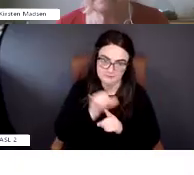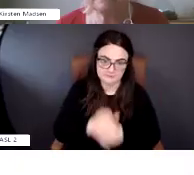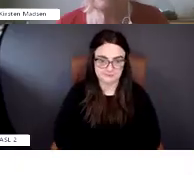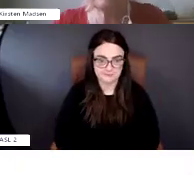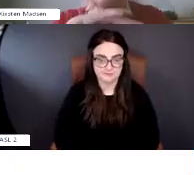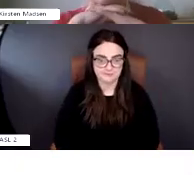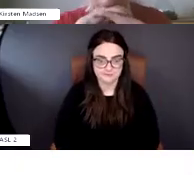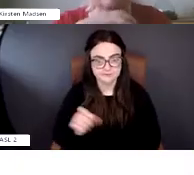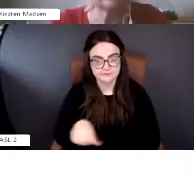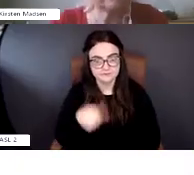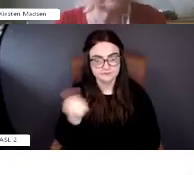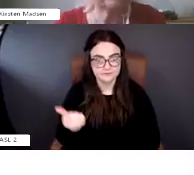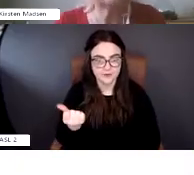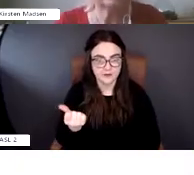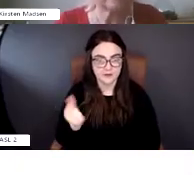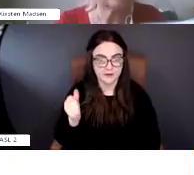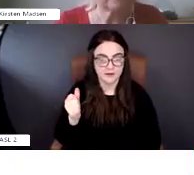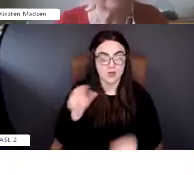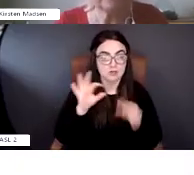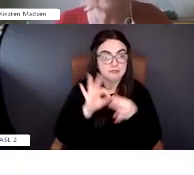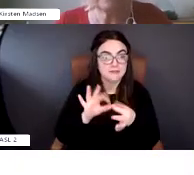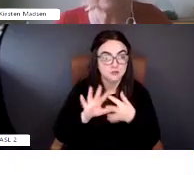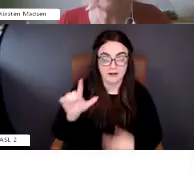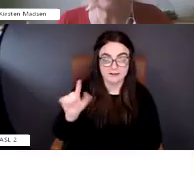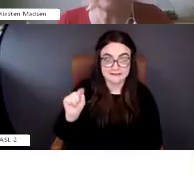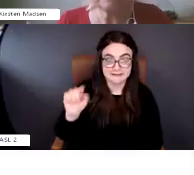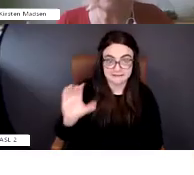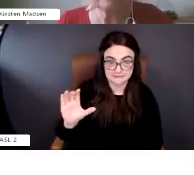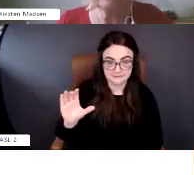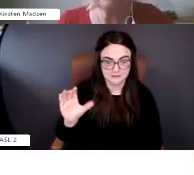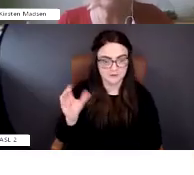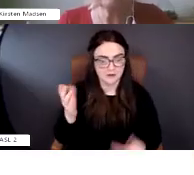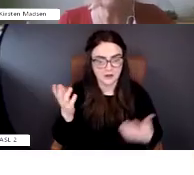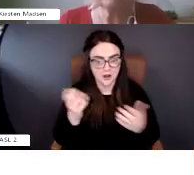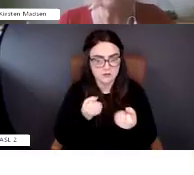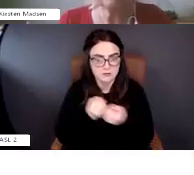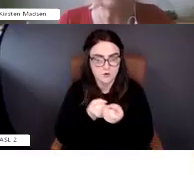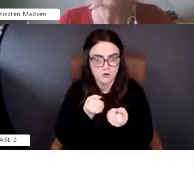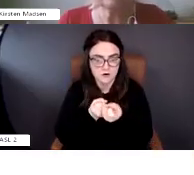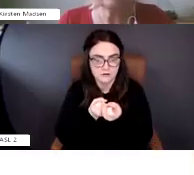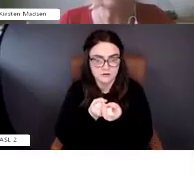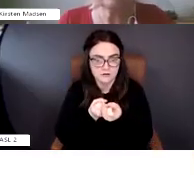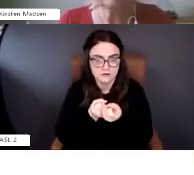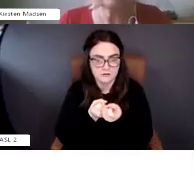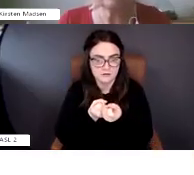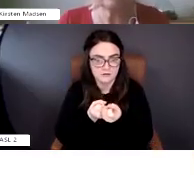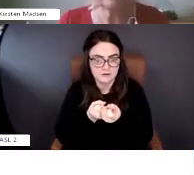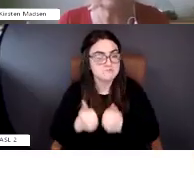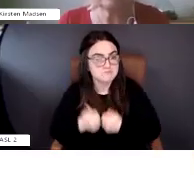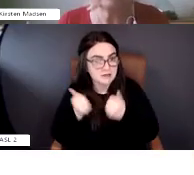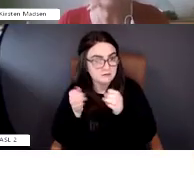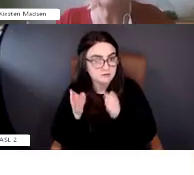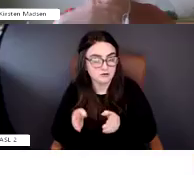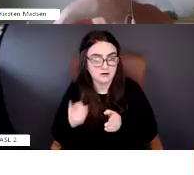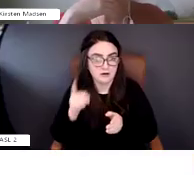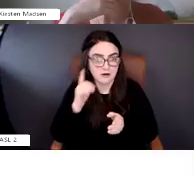around long-term care. How can we better support residents who may be bullying or decision making for their spouses in